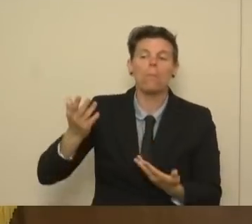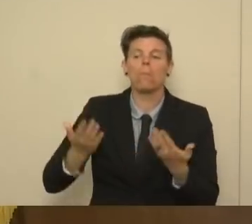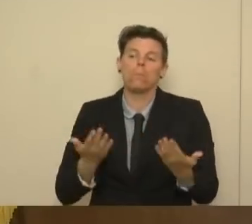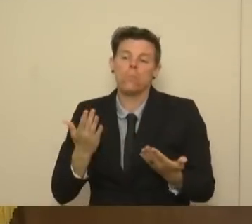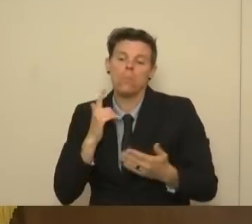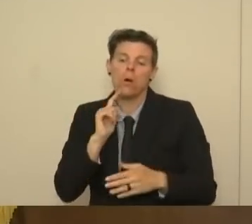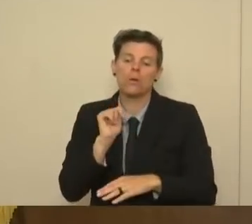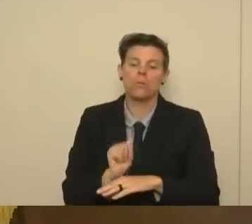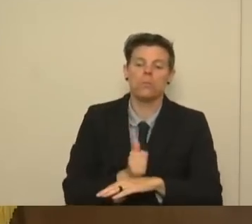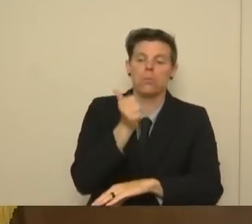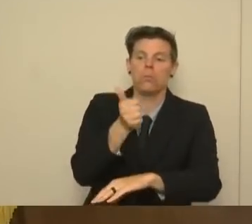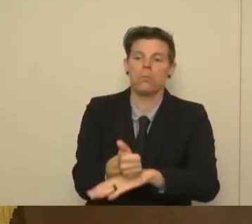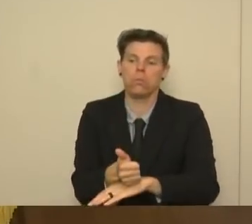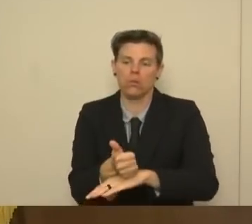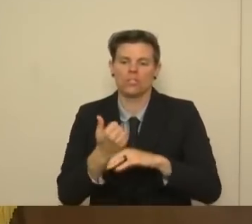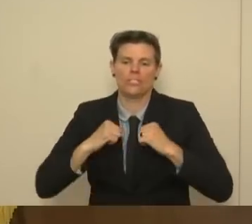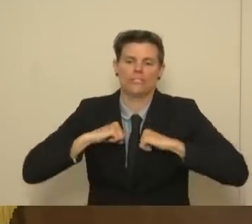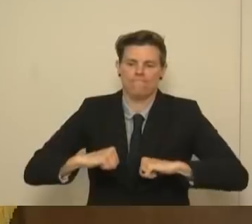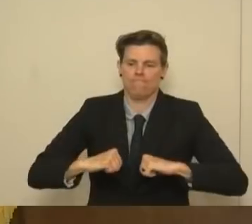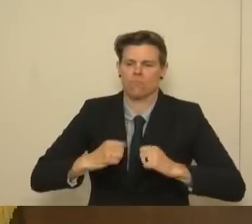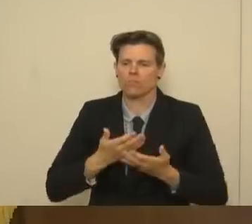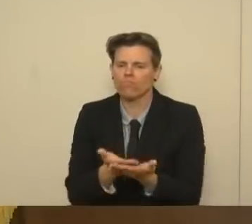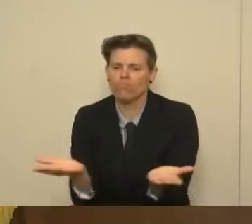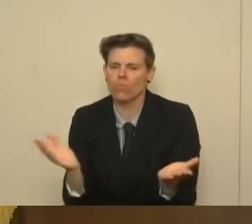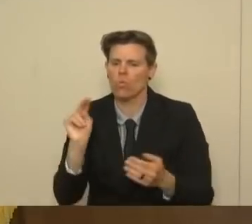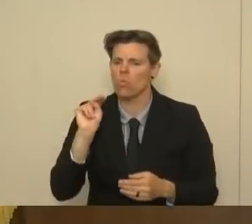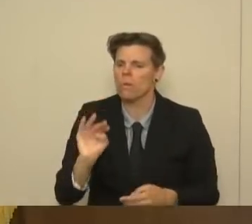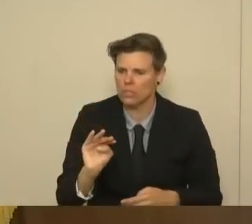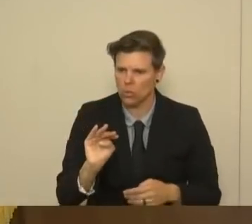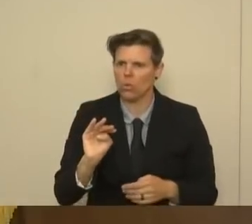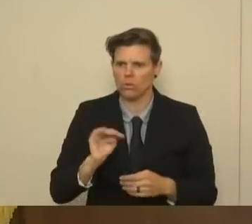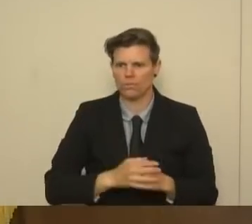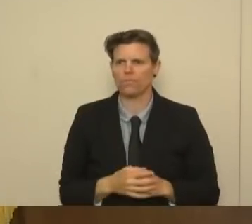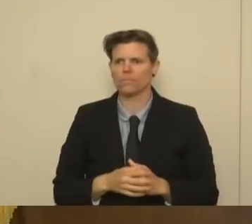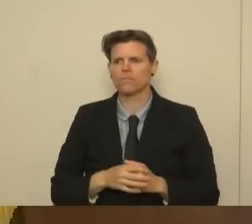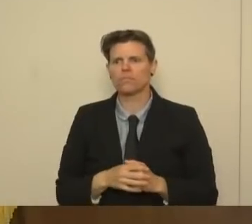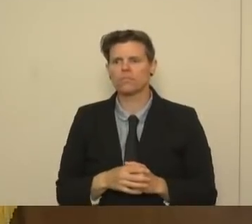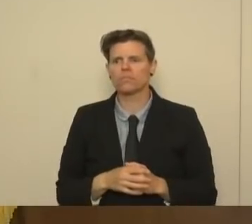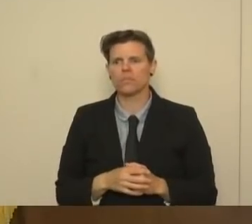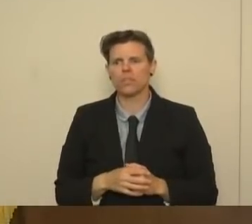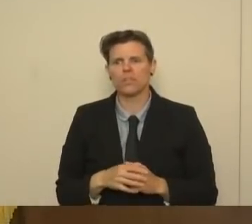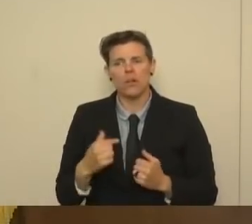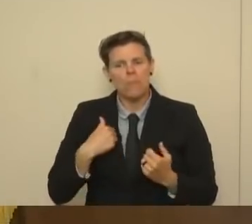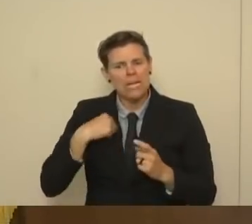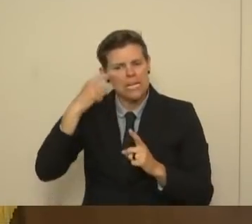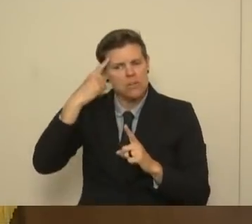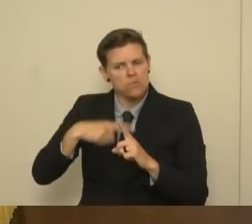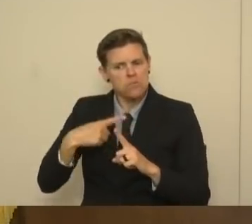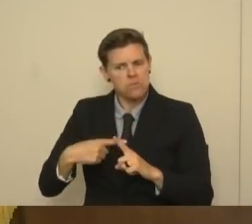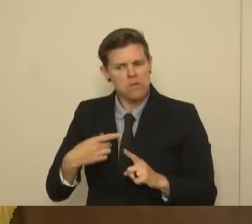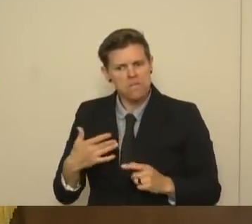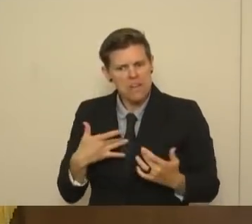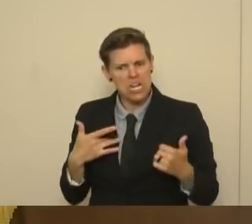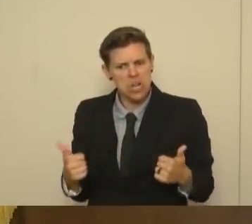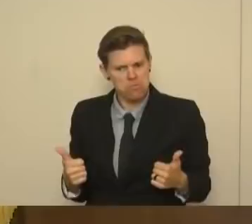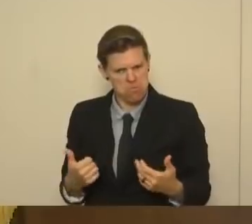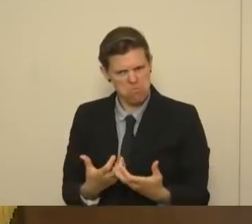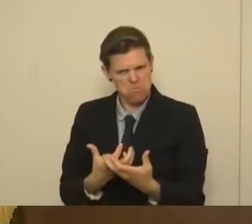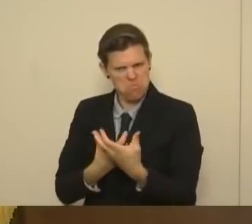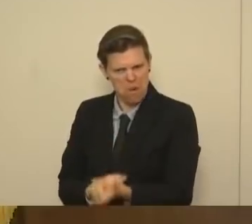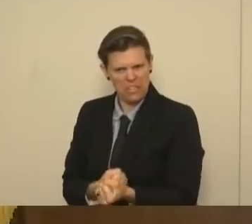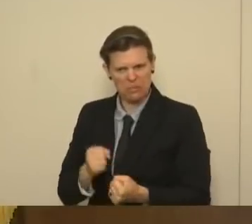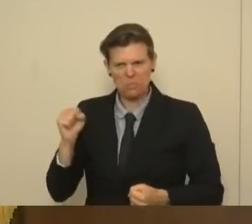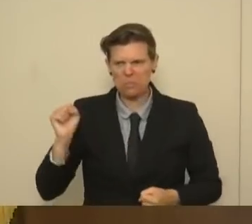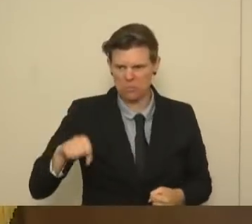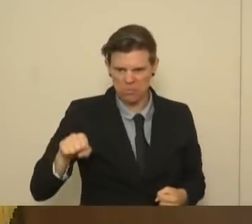so I'm hopeful and optimistic too. I think New Mexicans should feel good that the country's headed